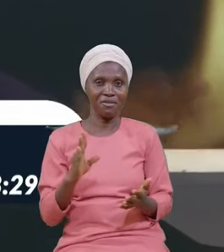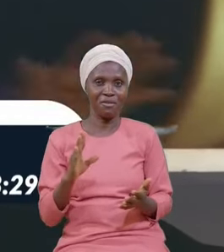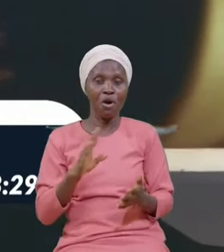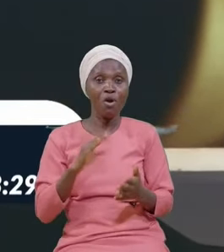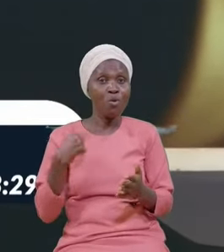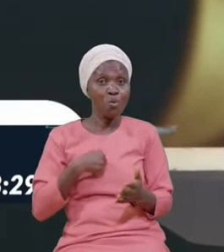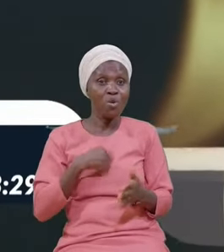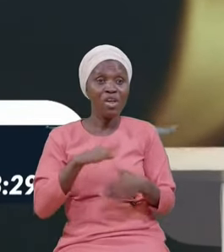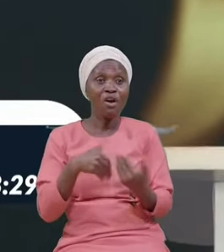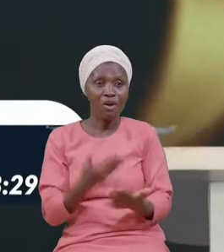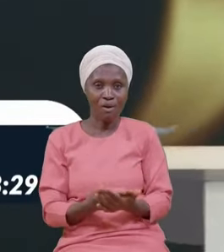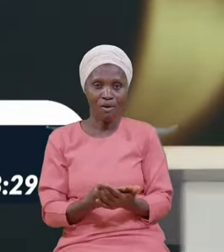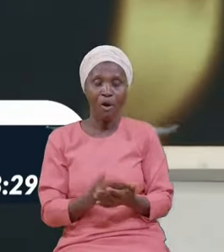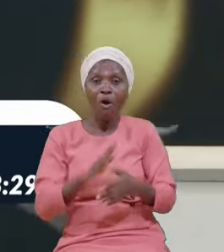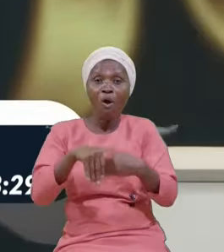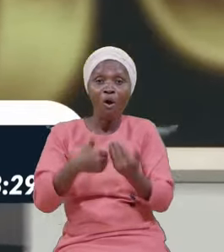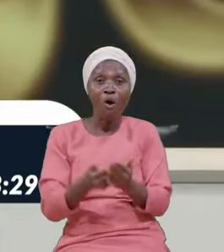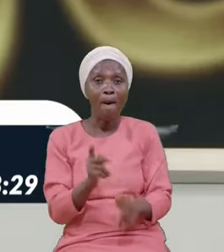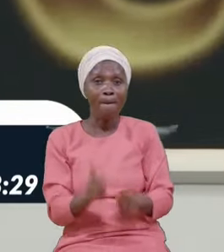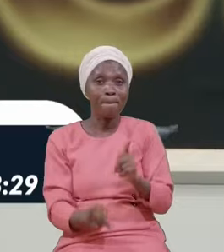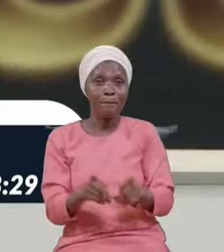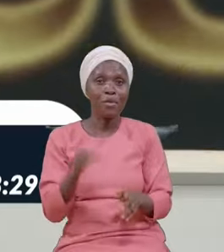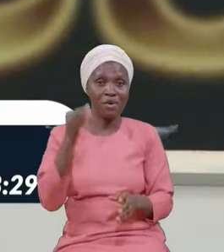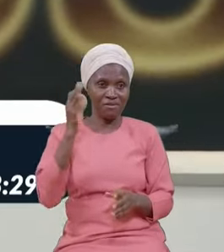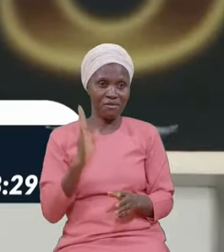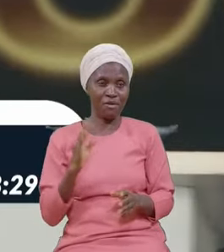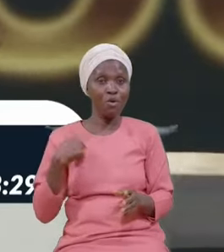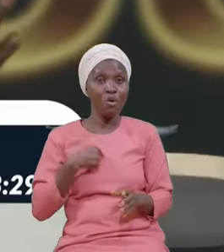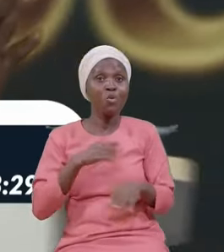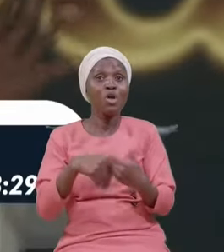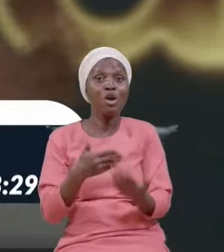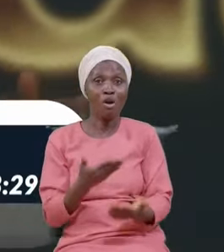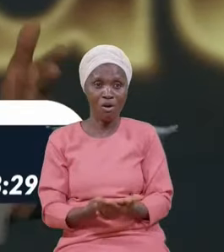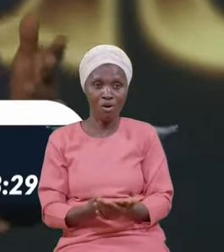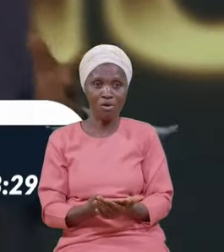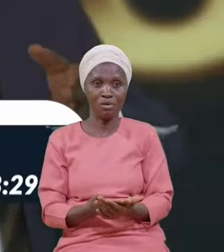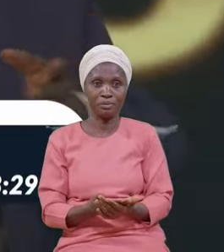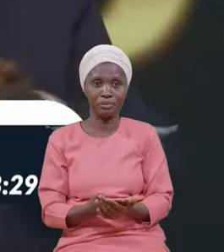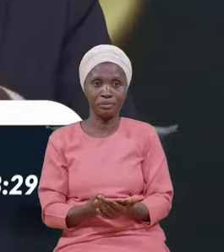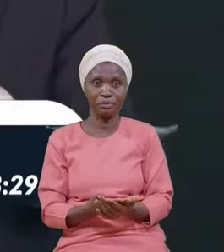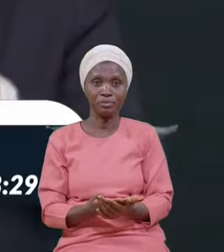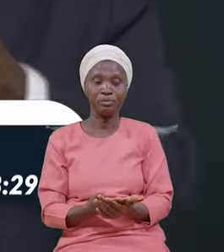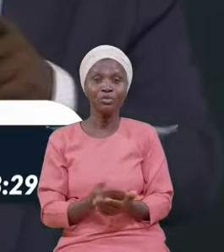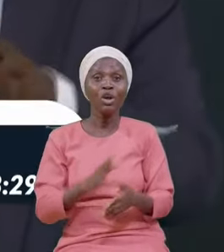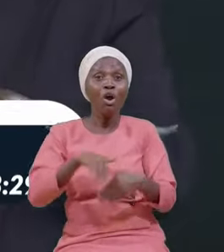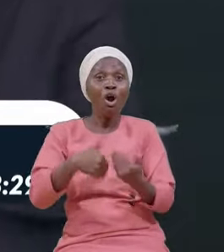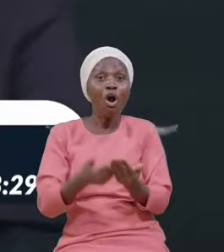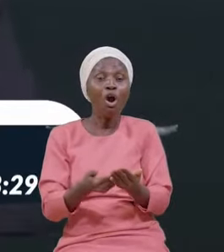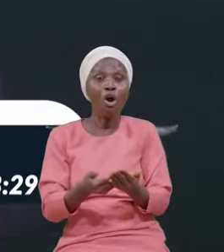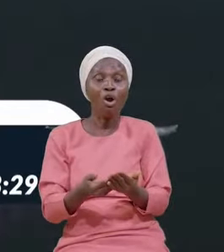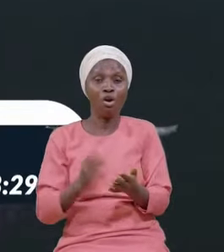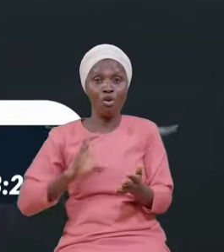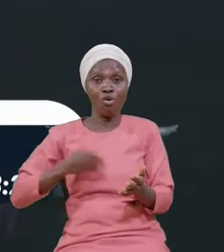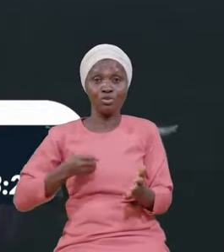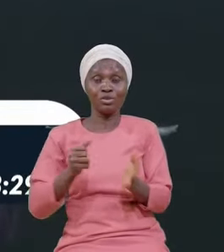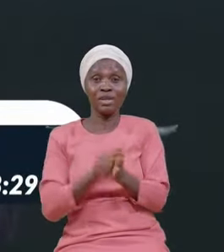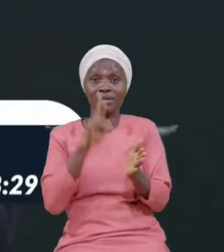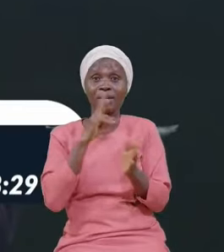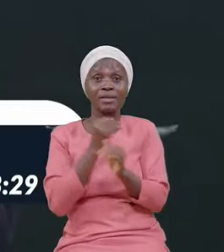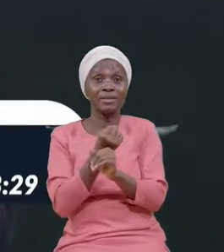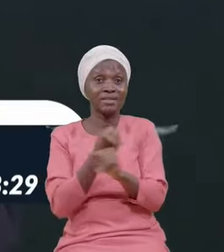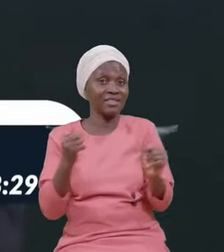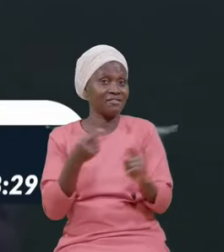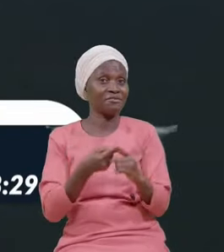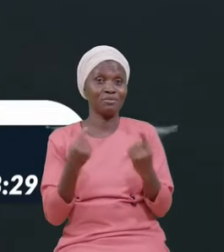people of God we all all saved Souls we all with open